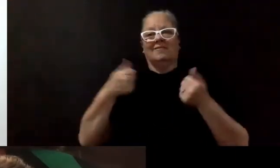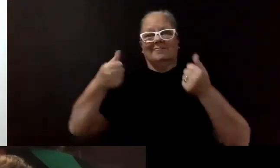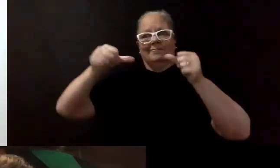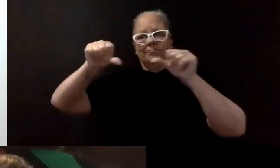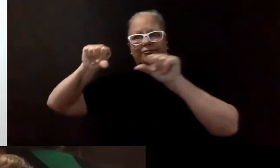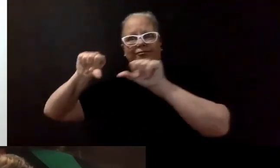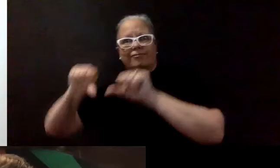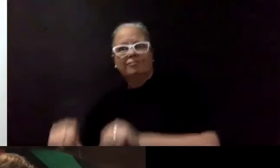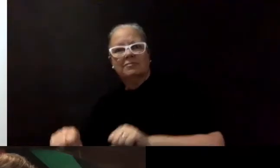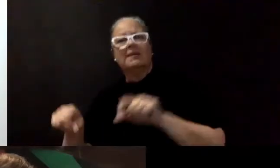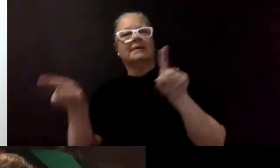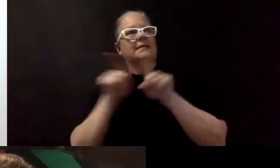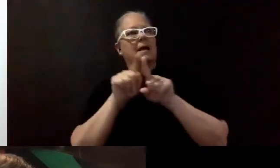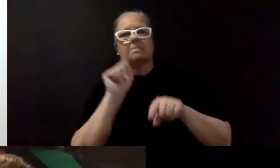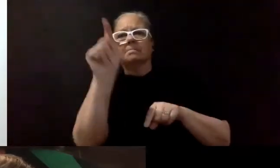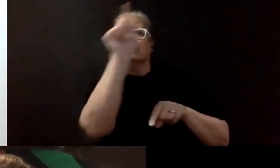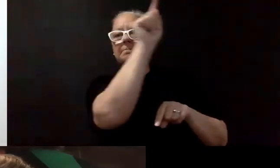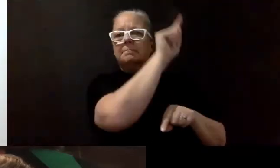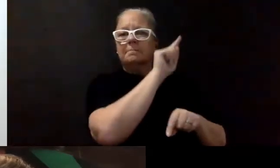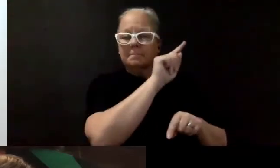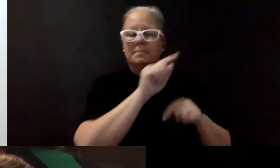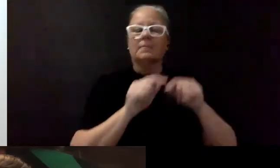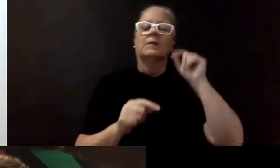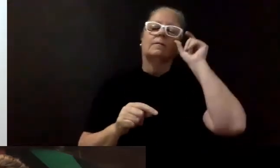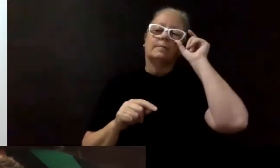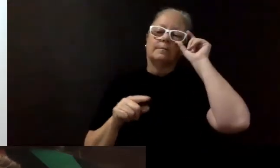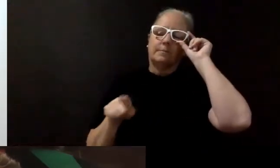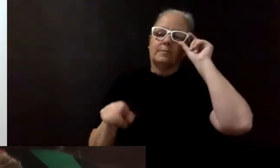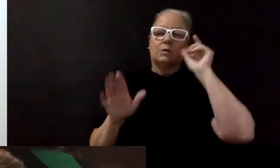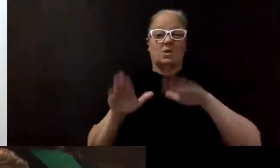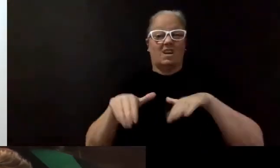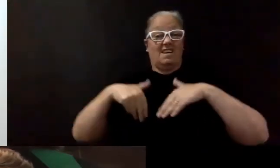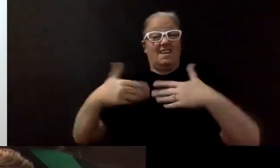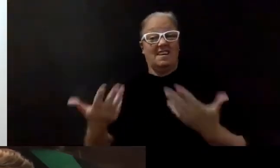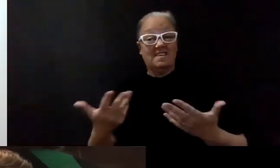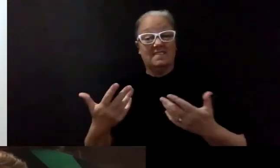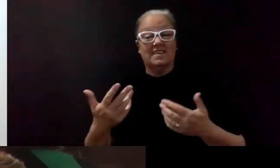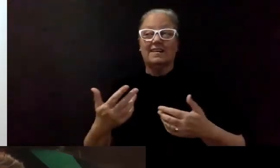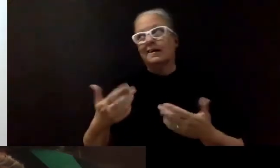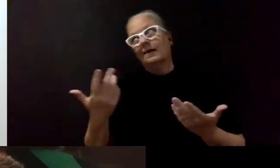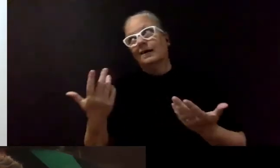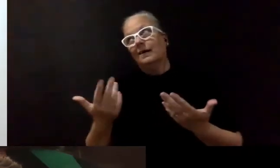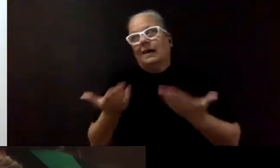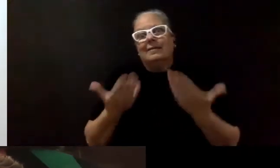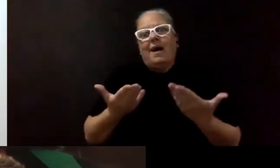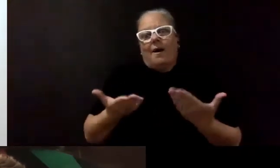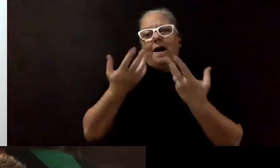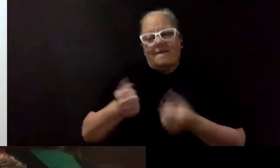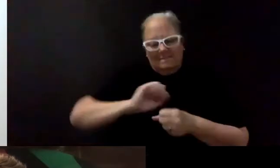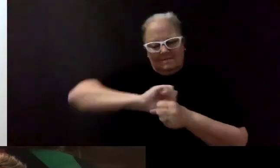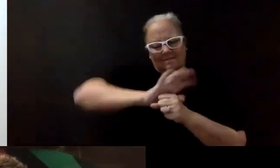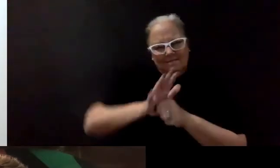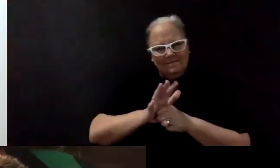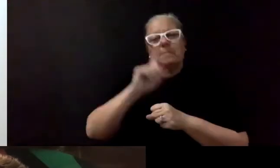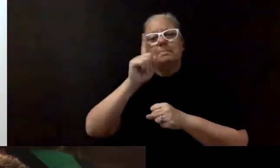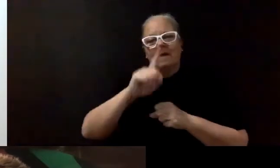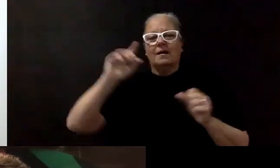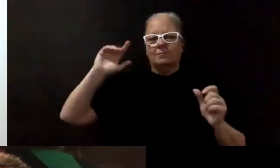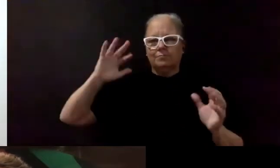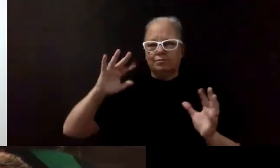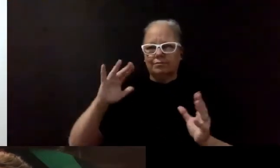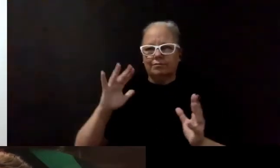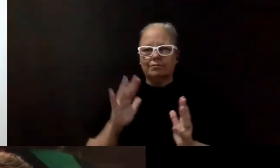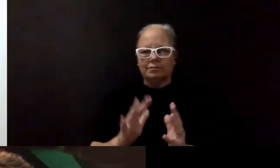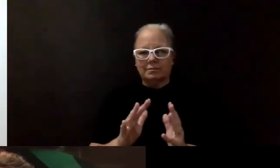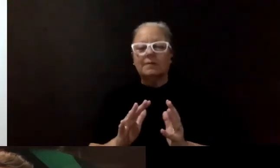really, after that pandemic, well, we're still going through it, aren't we? But after the lockdown in New Zealand, which has